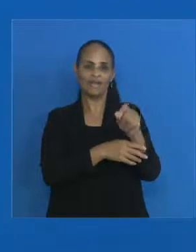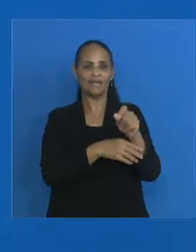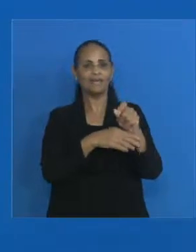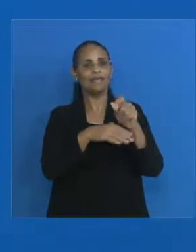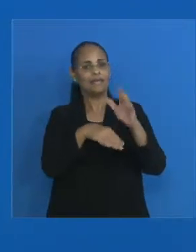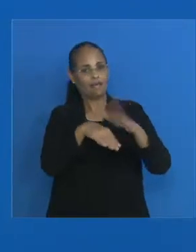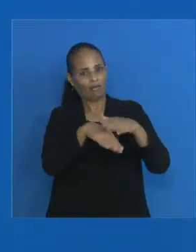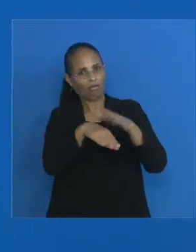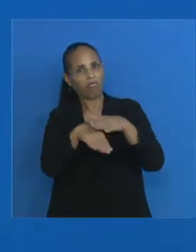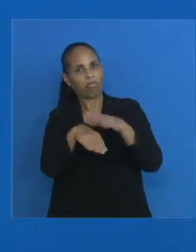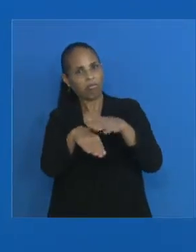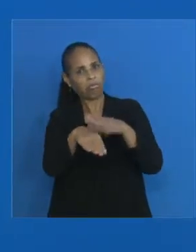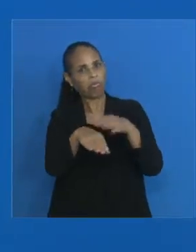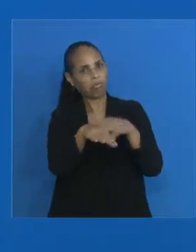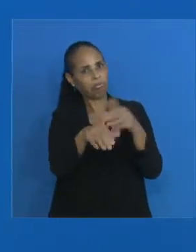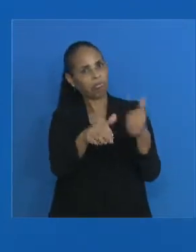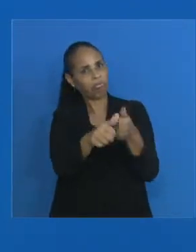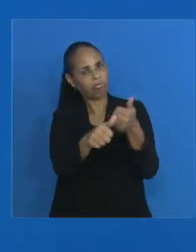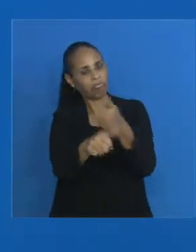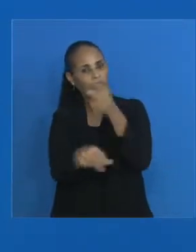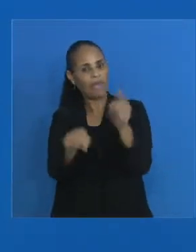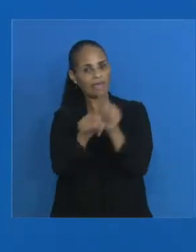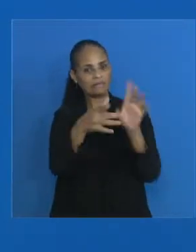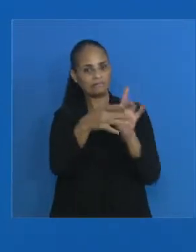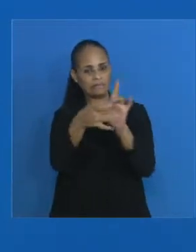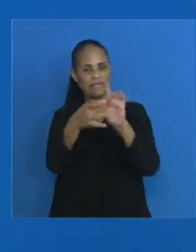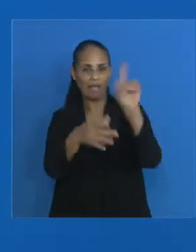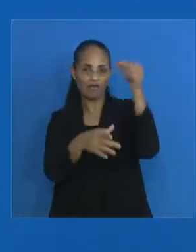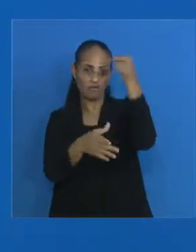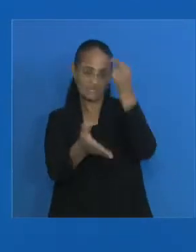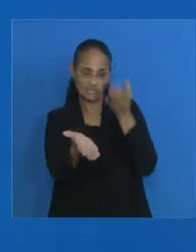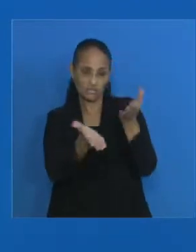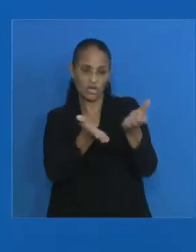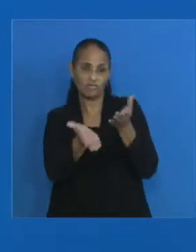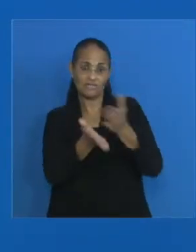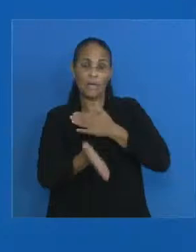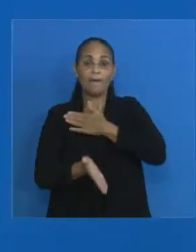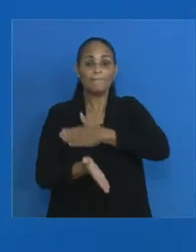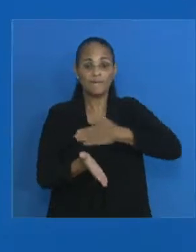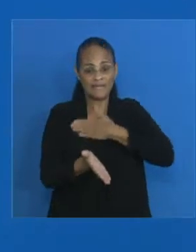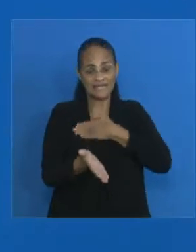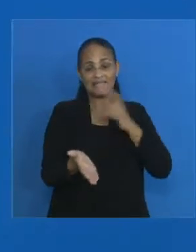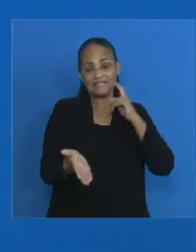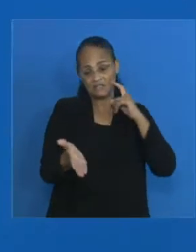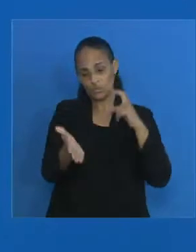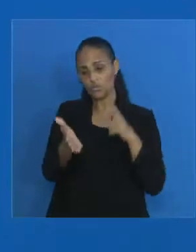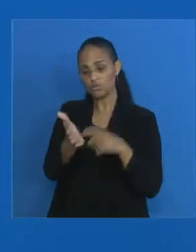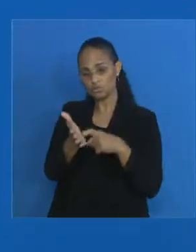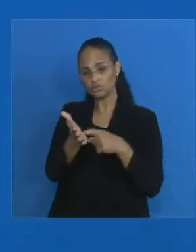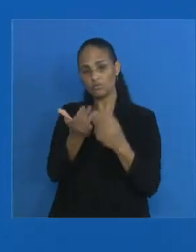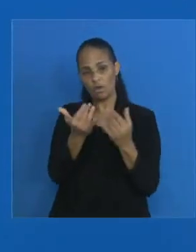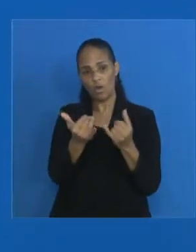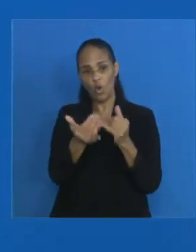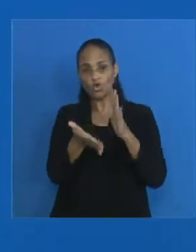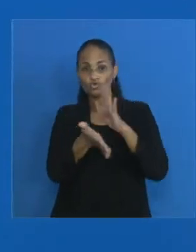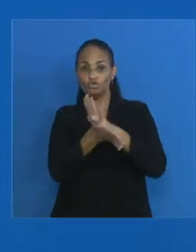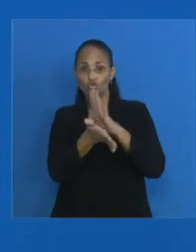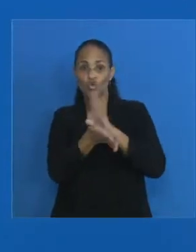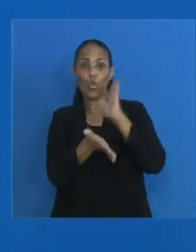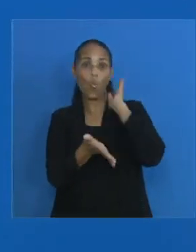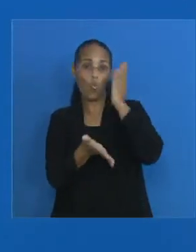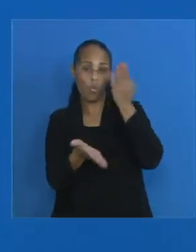threat to Bermuda. As it relates to government services, please note the following. Schools will